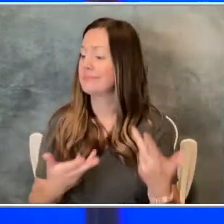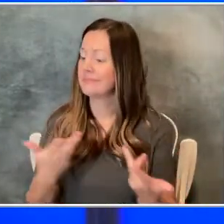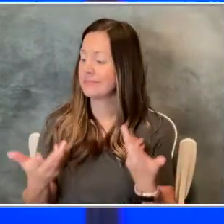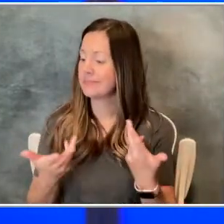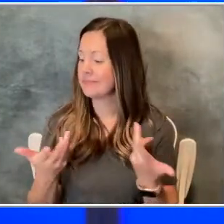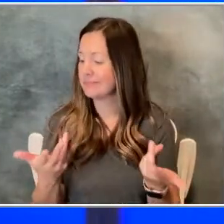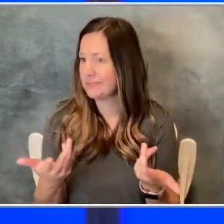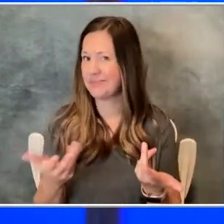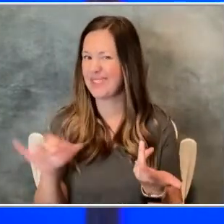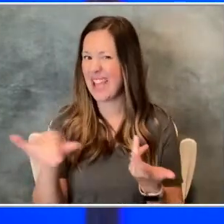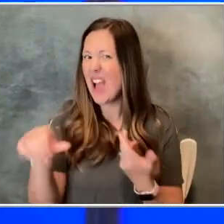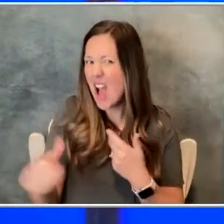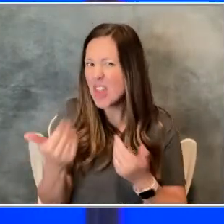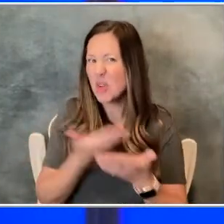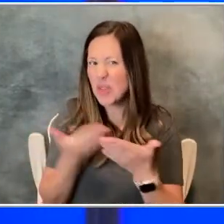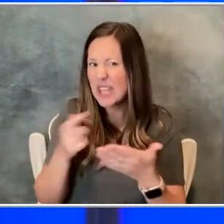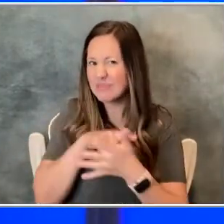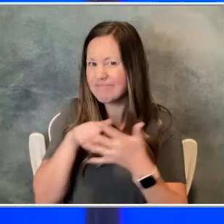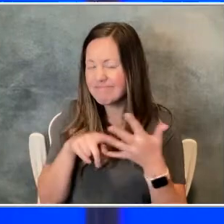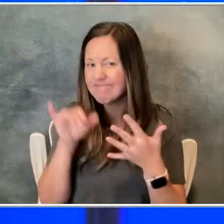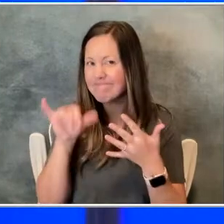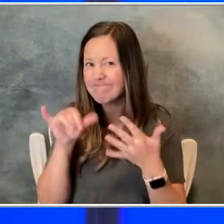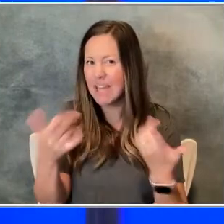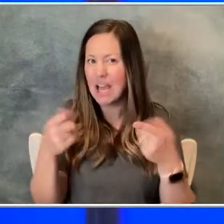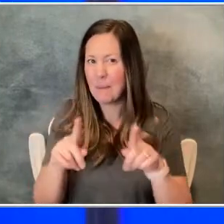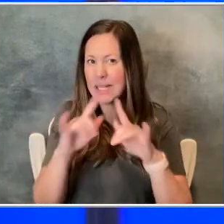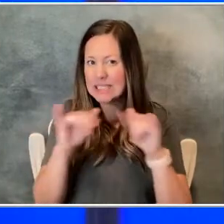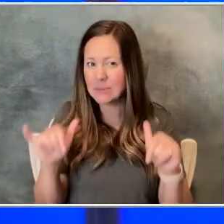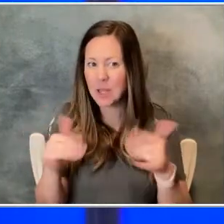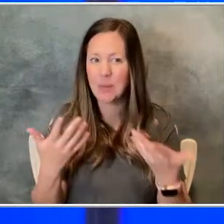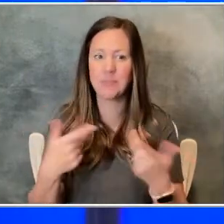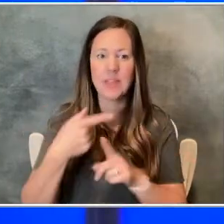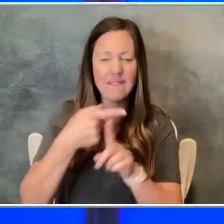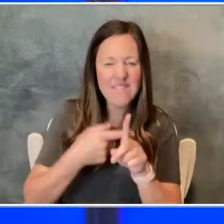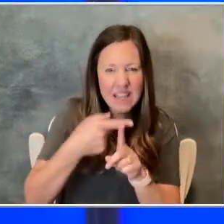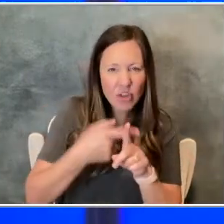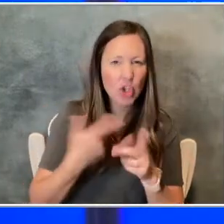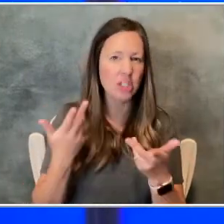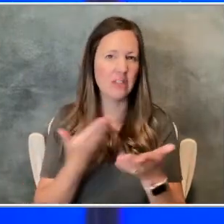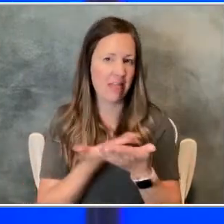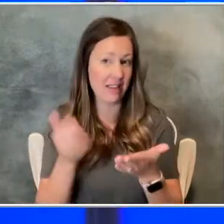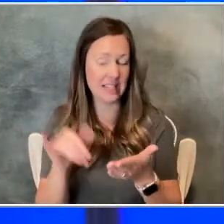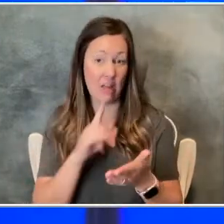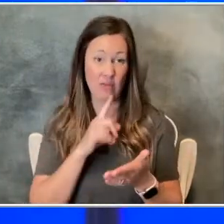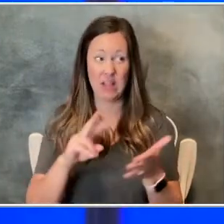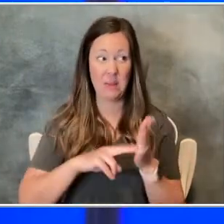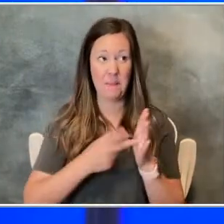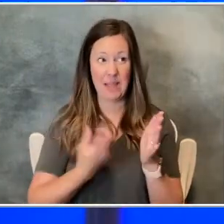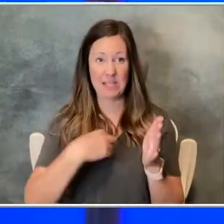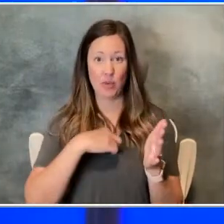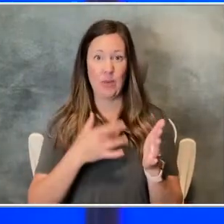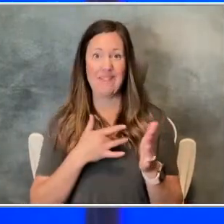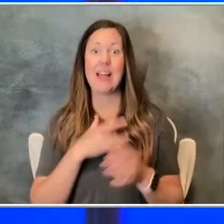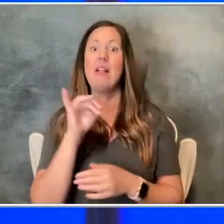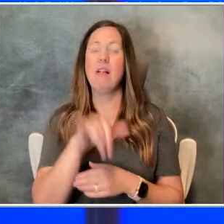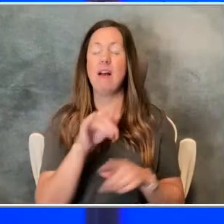other associated symptoms, be they fevers, night sweats, things like that, that would lead us down a different pathway of trying